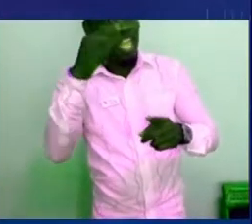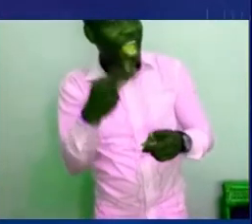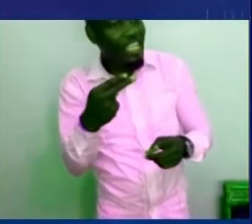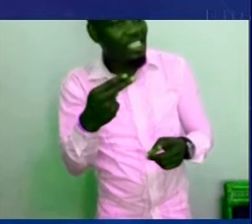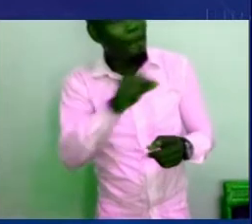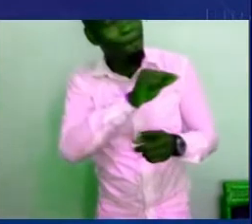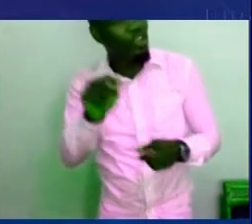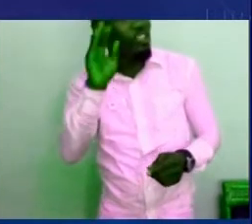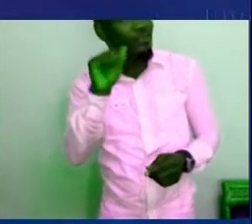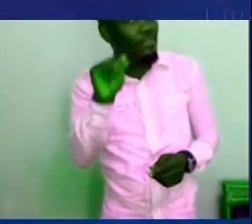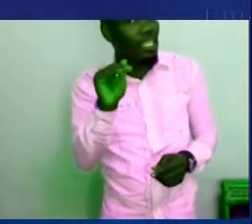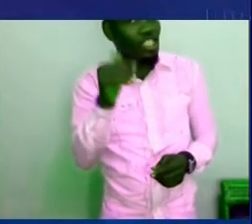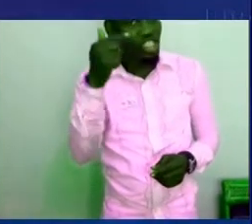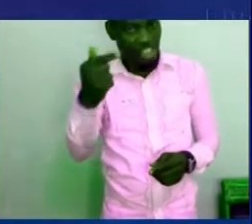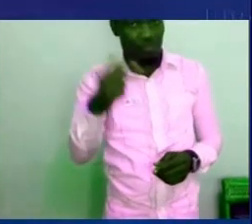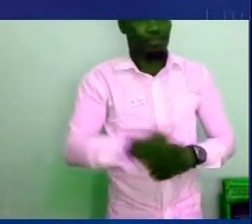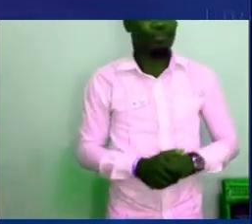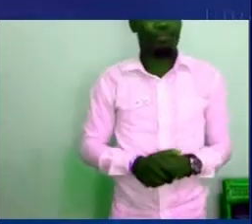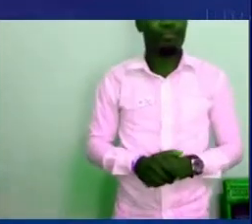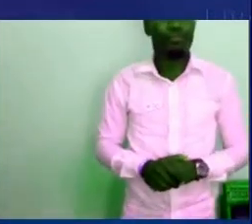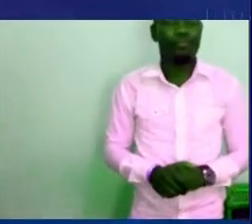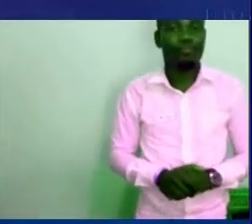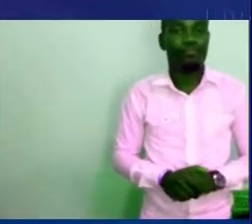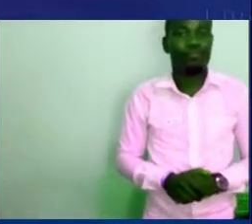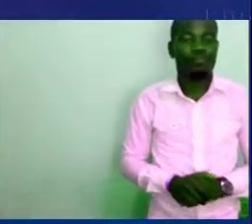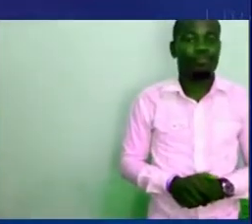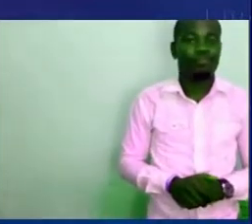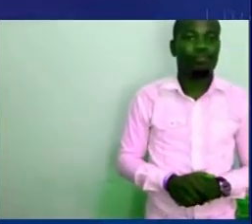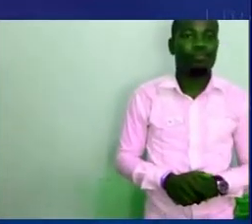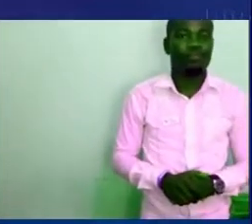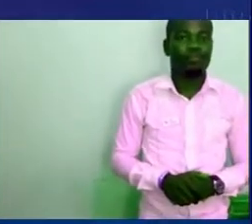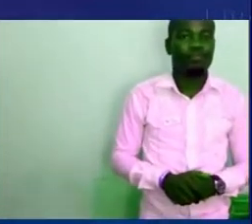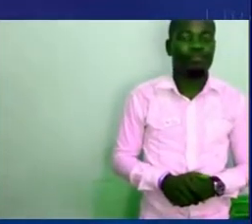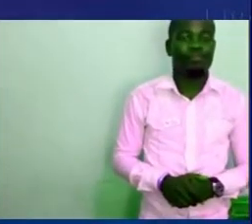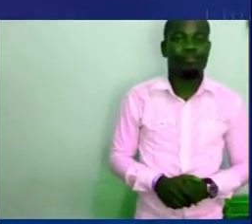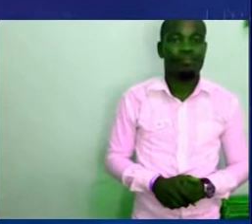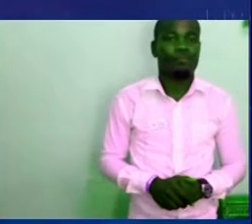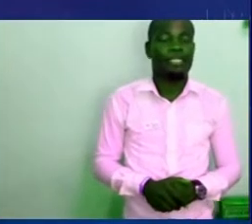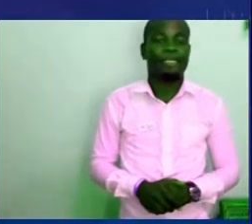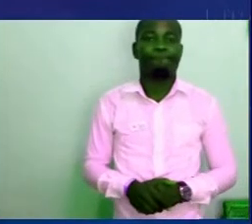have 14h minus 15k.